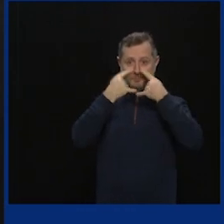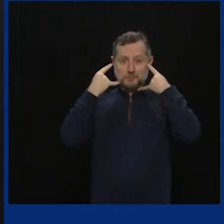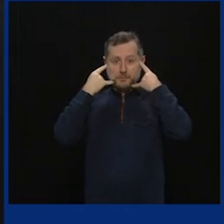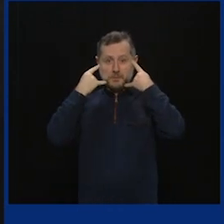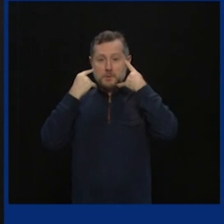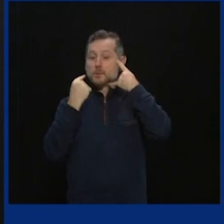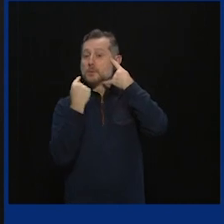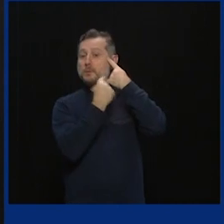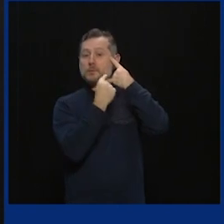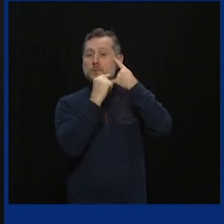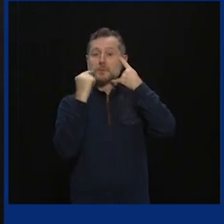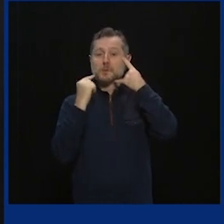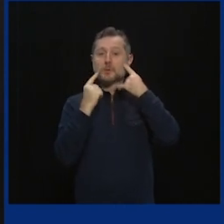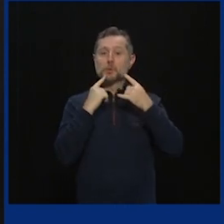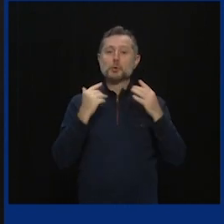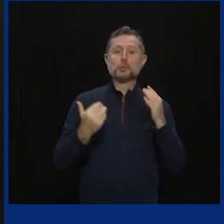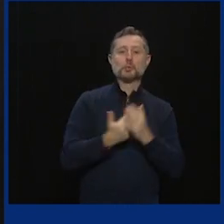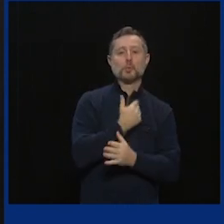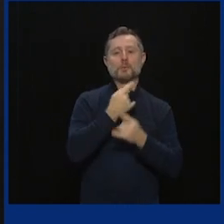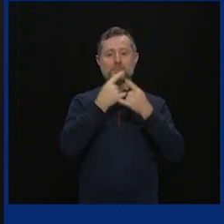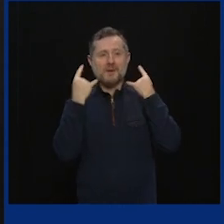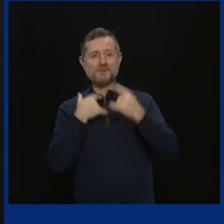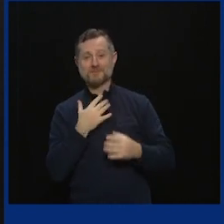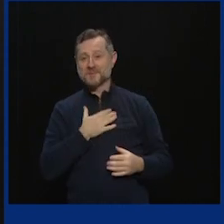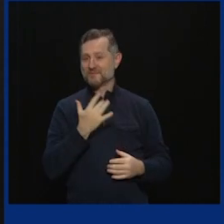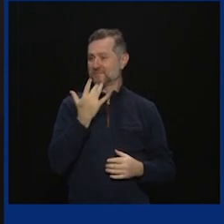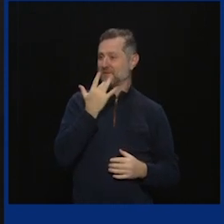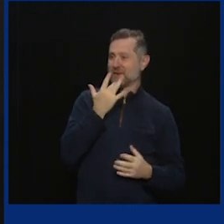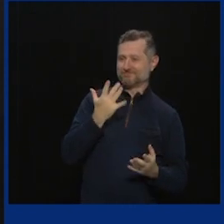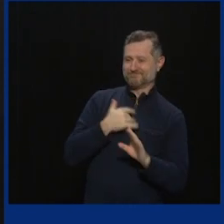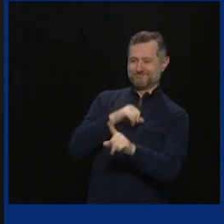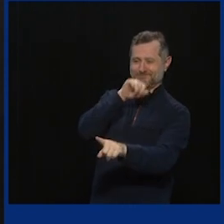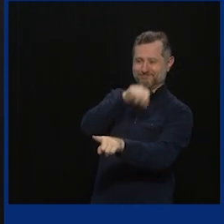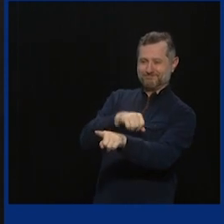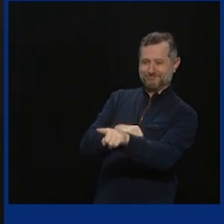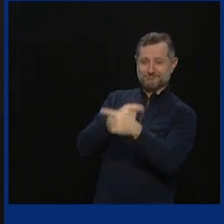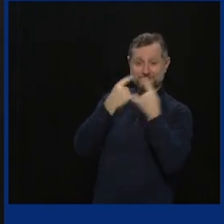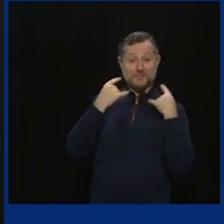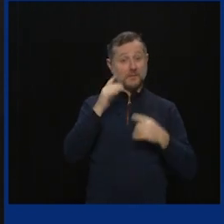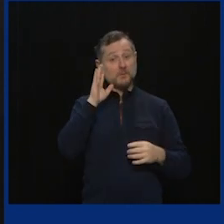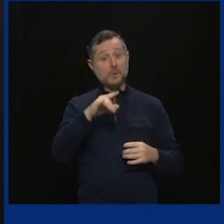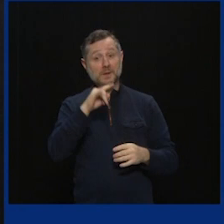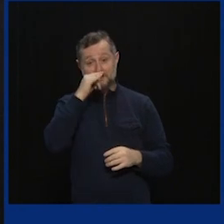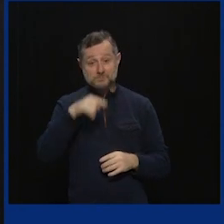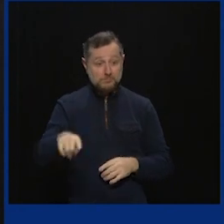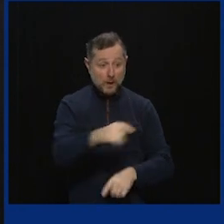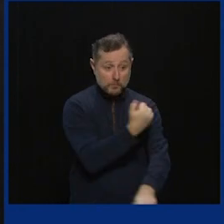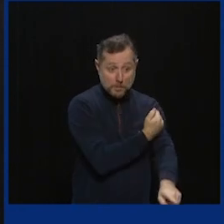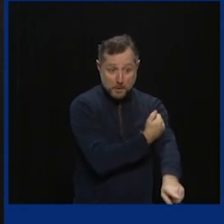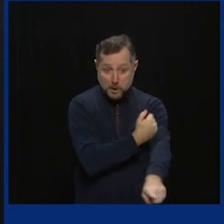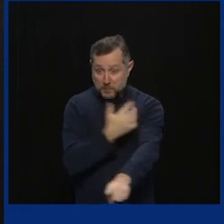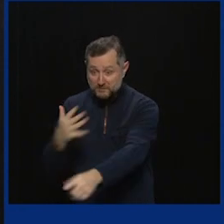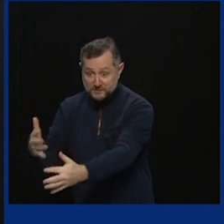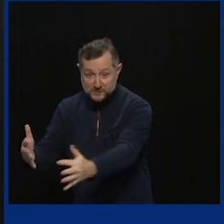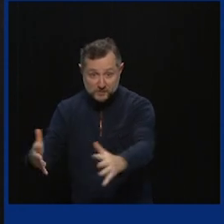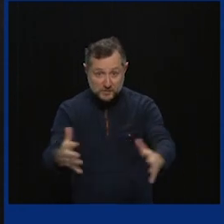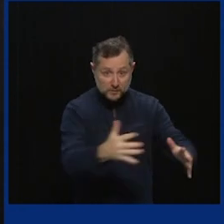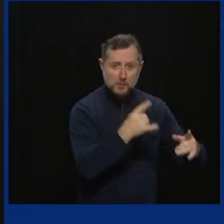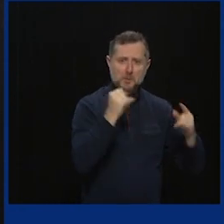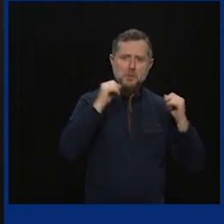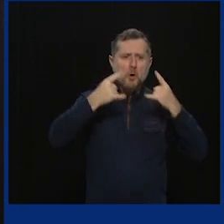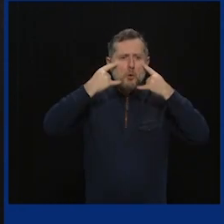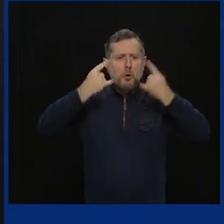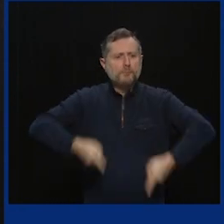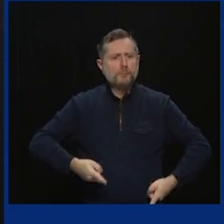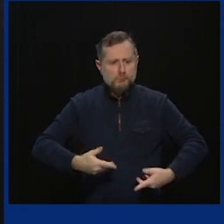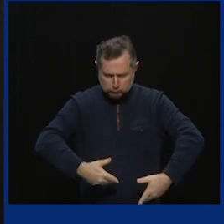The masks come off when the kids are vaccinated. Let's just make that happen. We're in the throes of the end of this pandemic if we keep the numbers down. But I